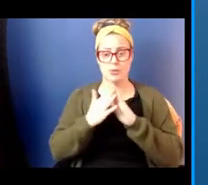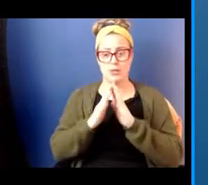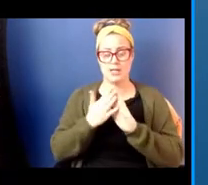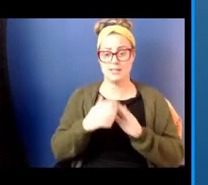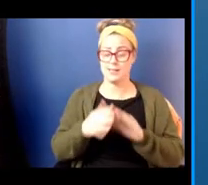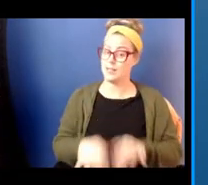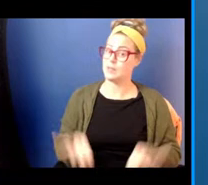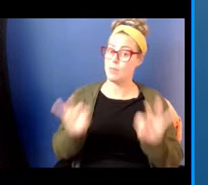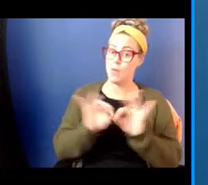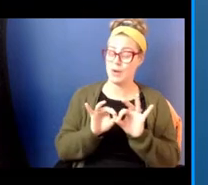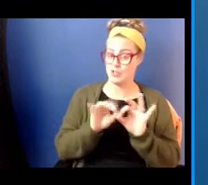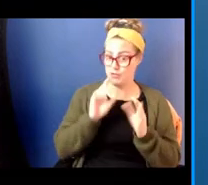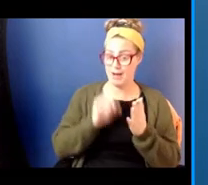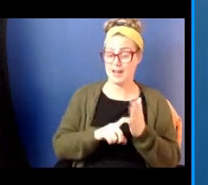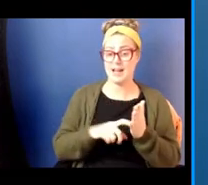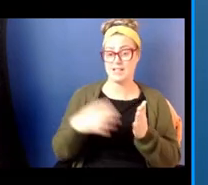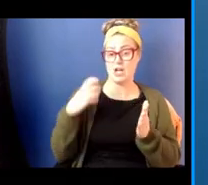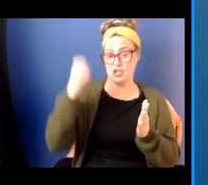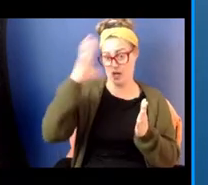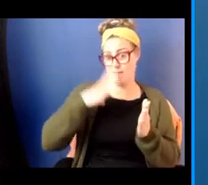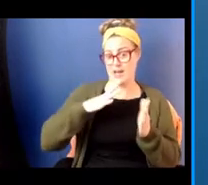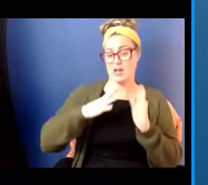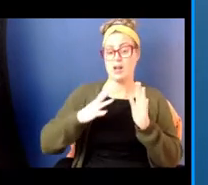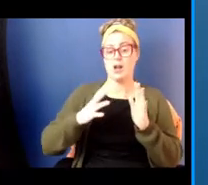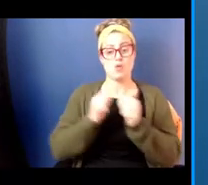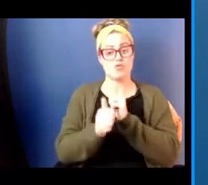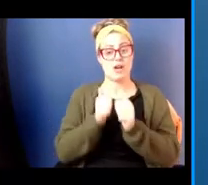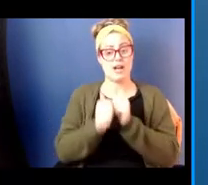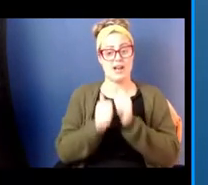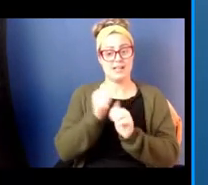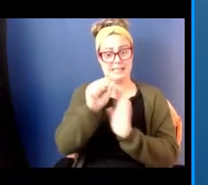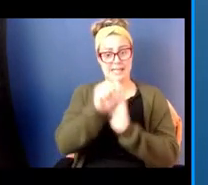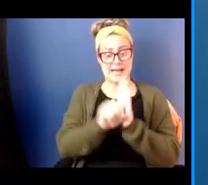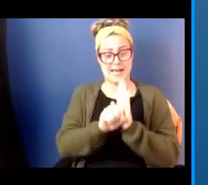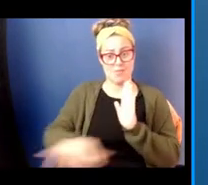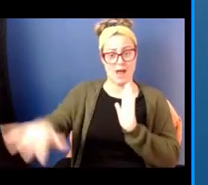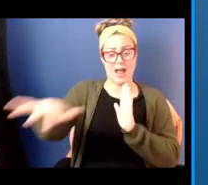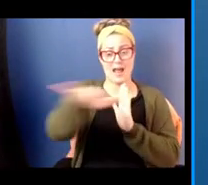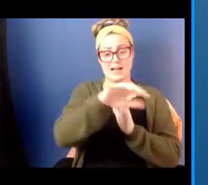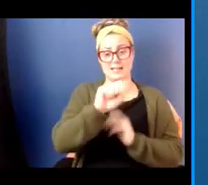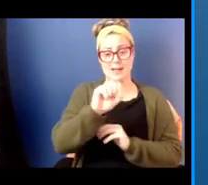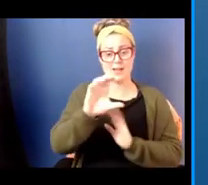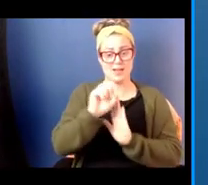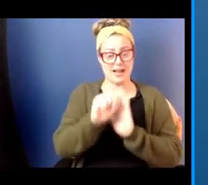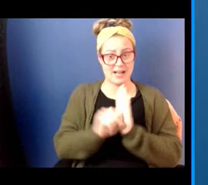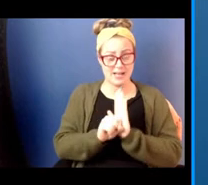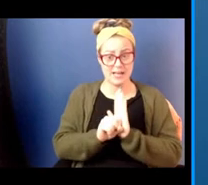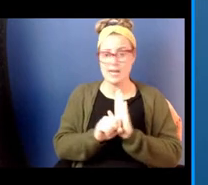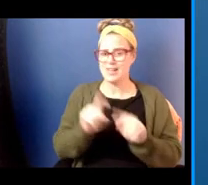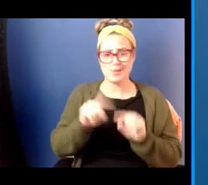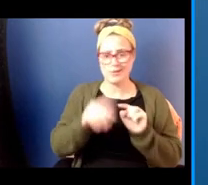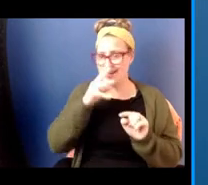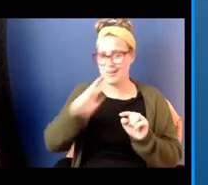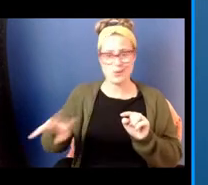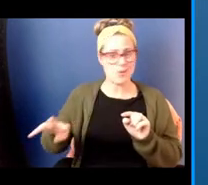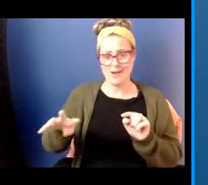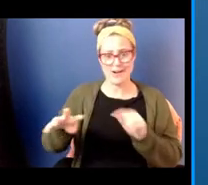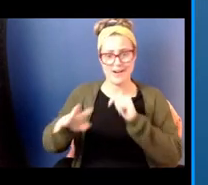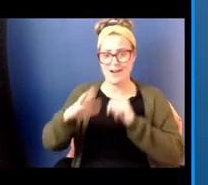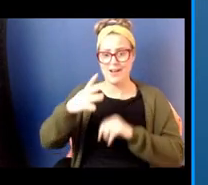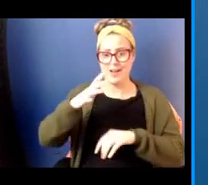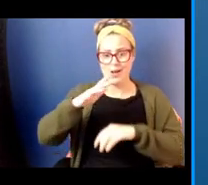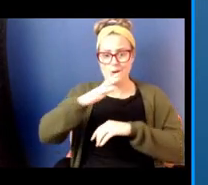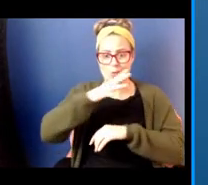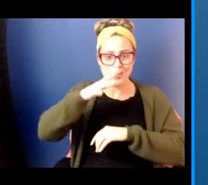has run Statewide in South Carolina he could not ignore World voters when he was running for office in South Carolina because there are a lot of